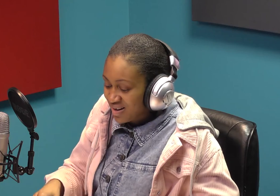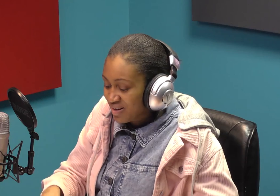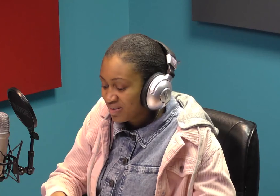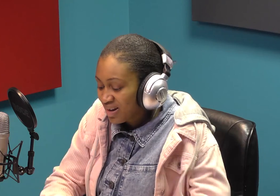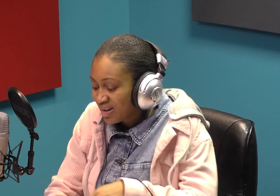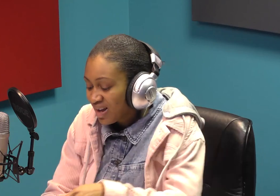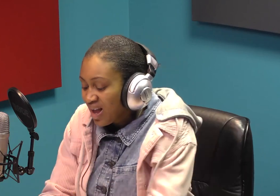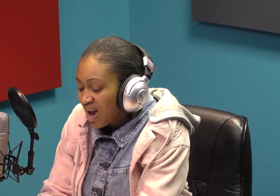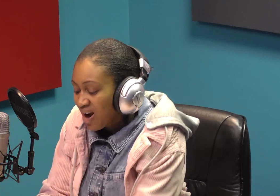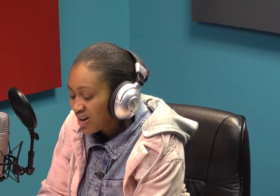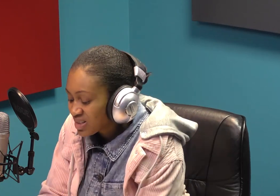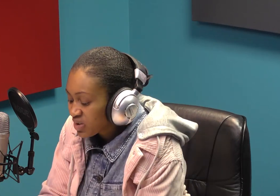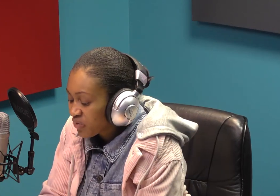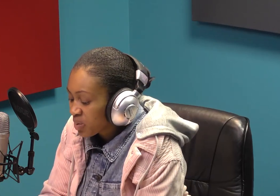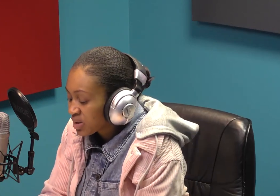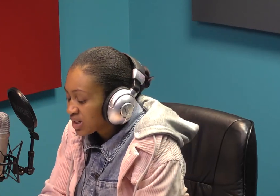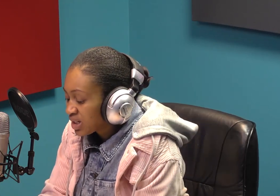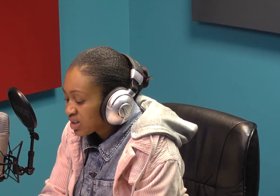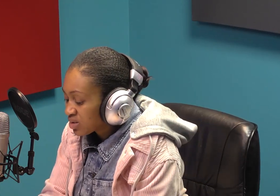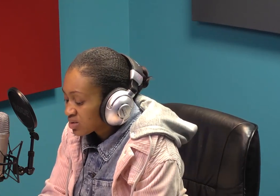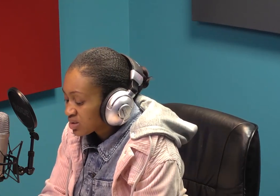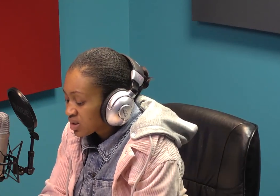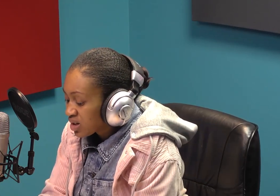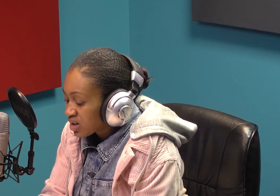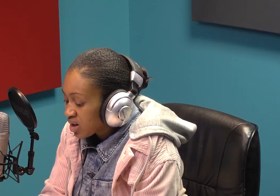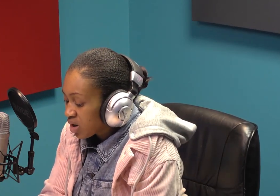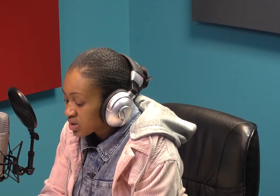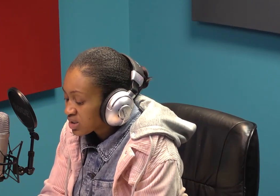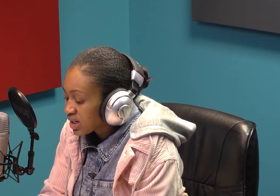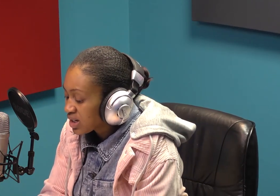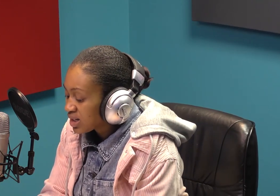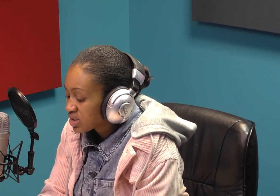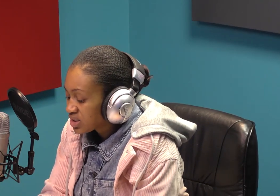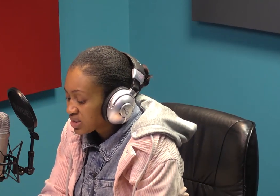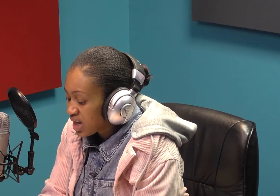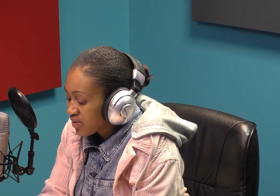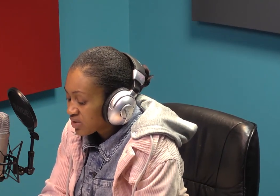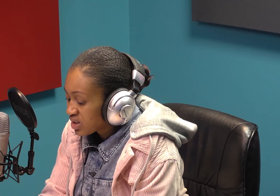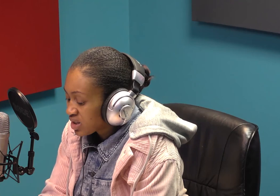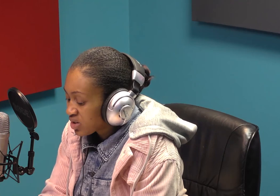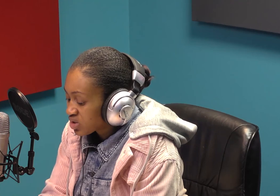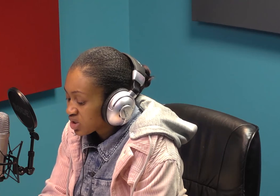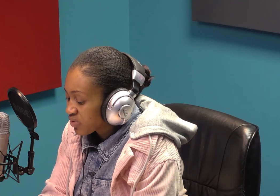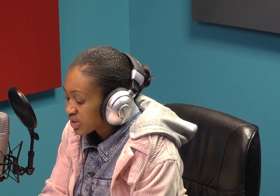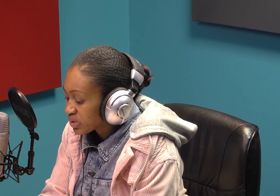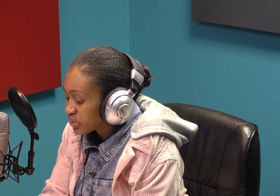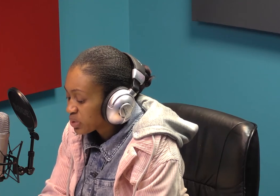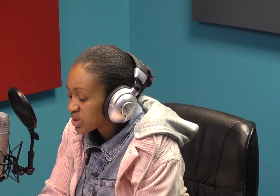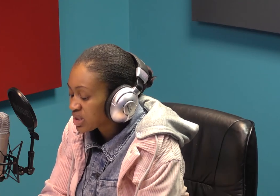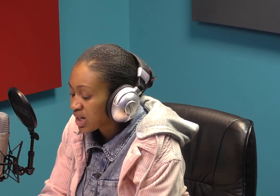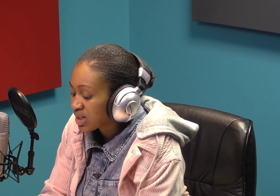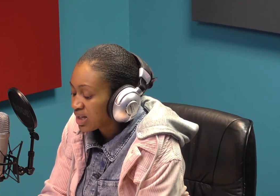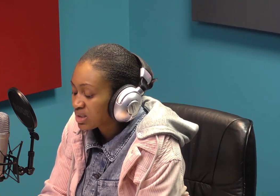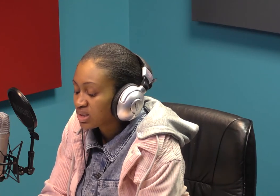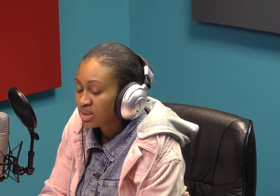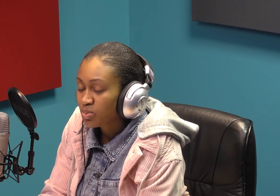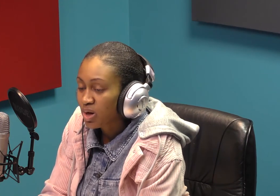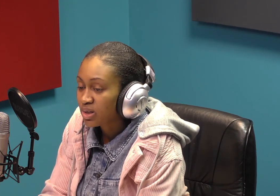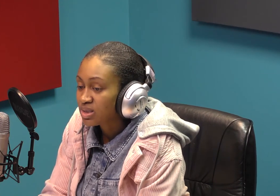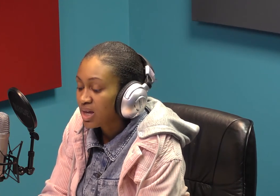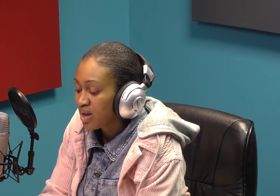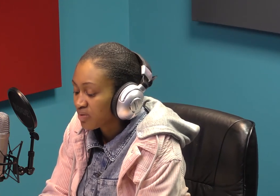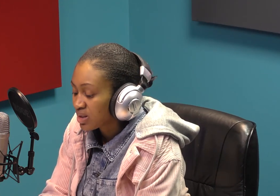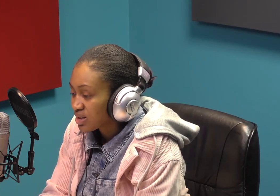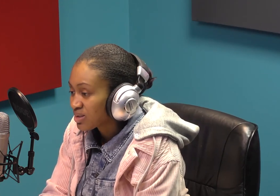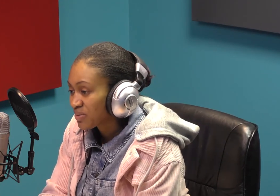Ms. Taylor. Okay. Alright, so for millennials are technology savvy, and they're a generation who uses technology